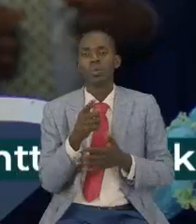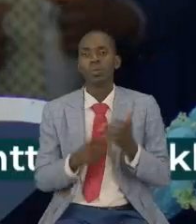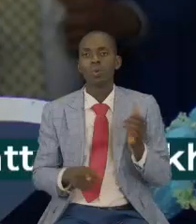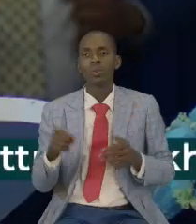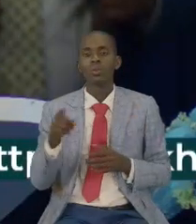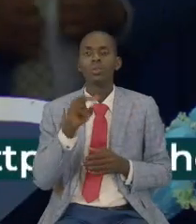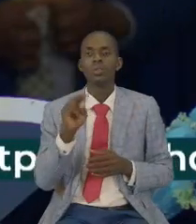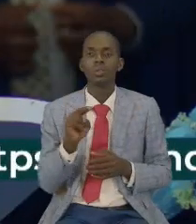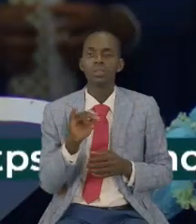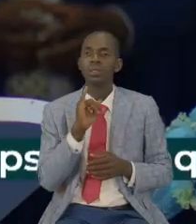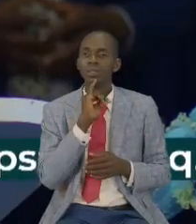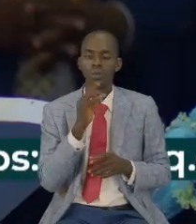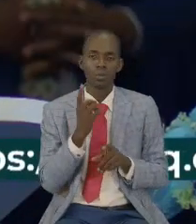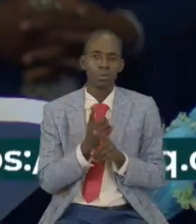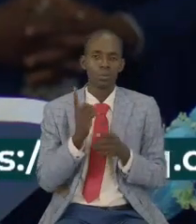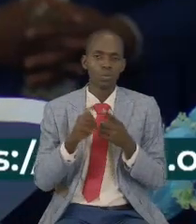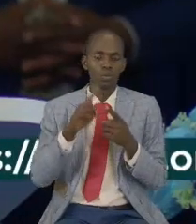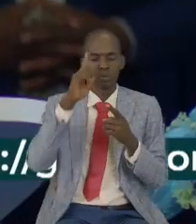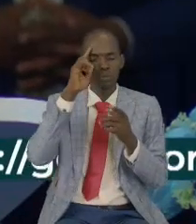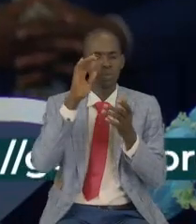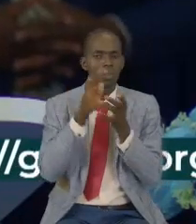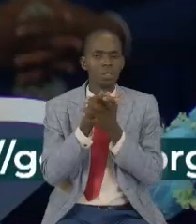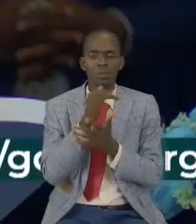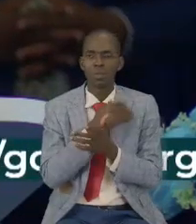When you are done, stay there.